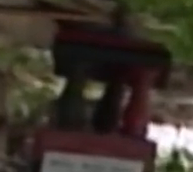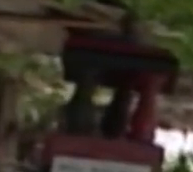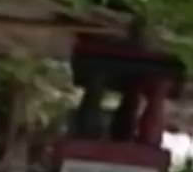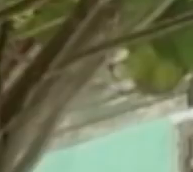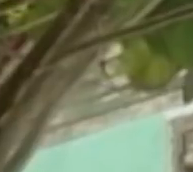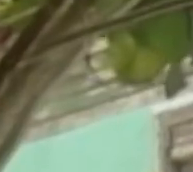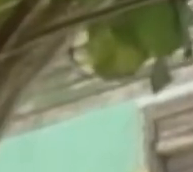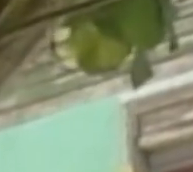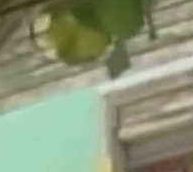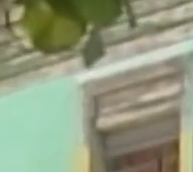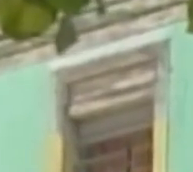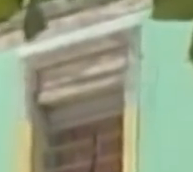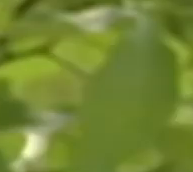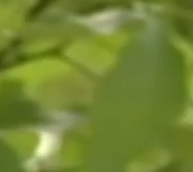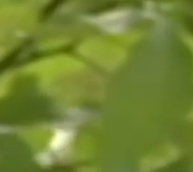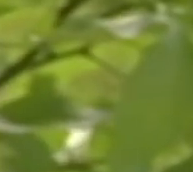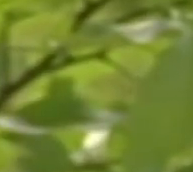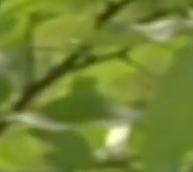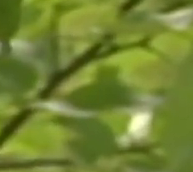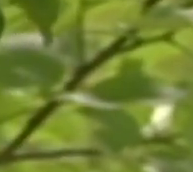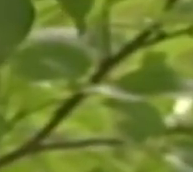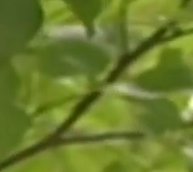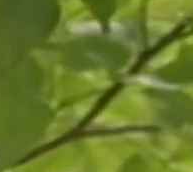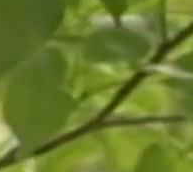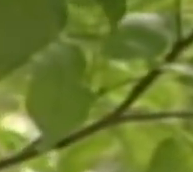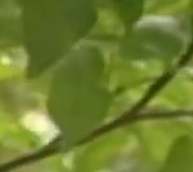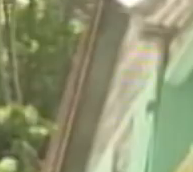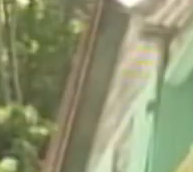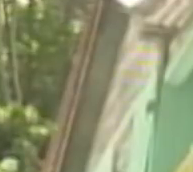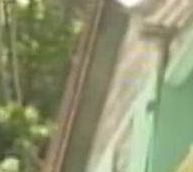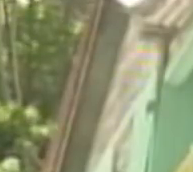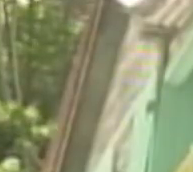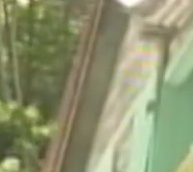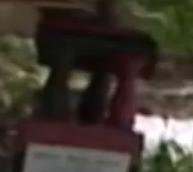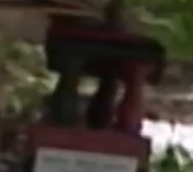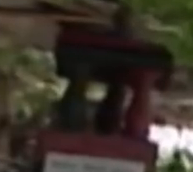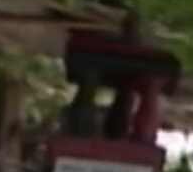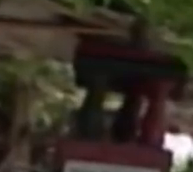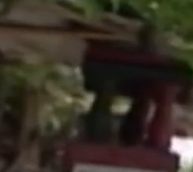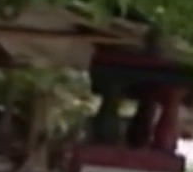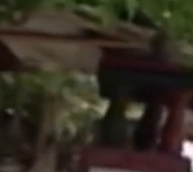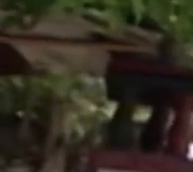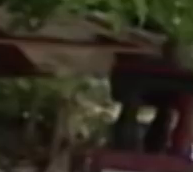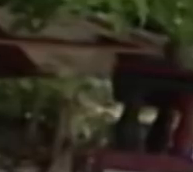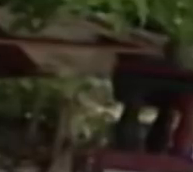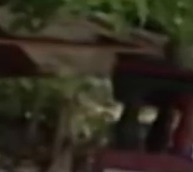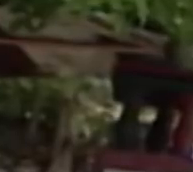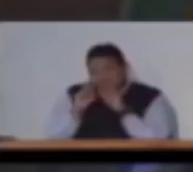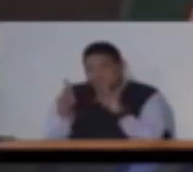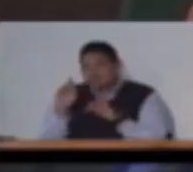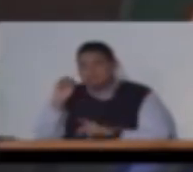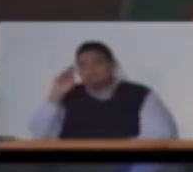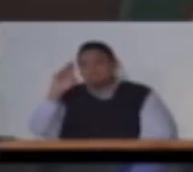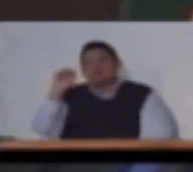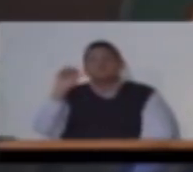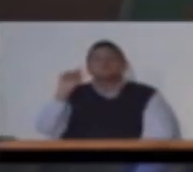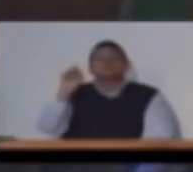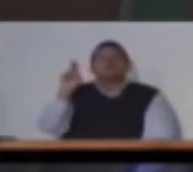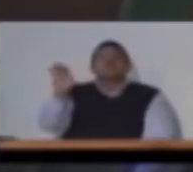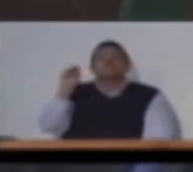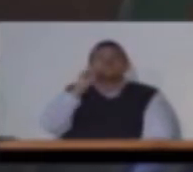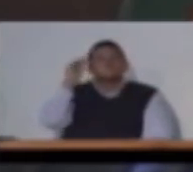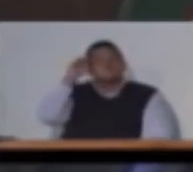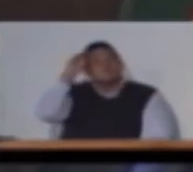restoration work on the boyhood home of national hero Marcus Garvey to be completed by August 2017. I have